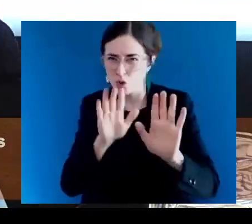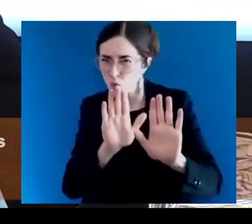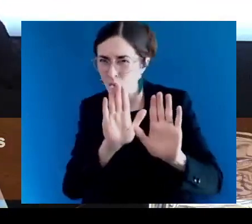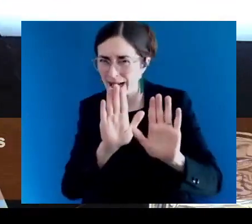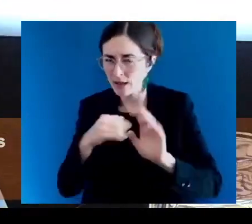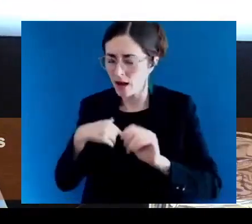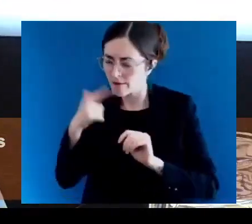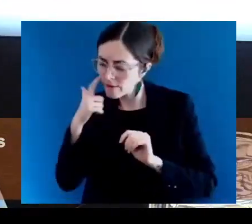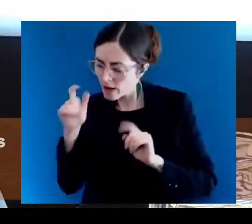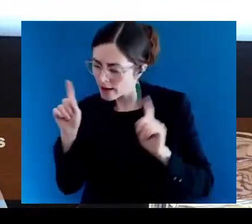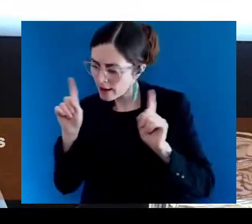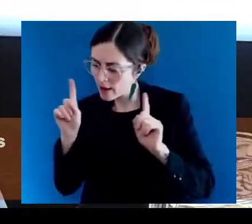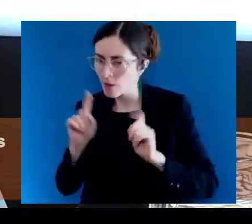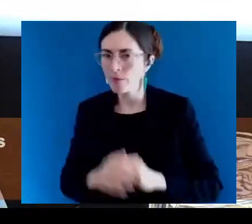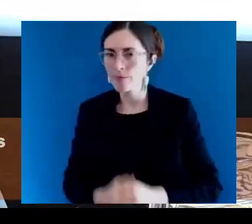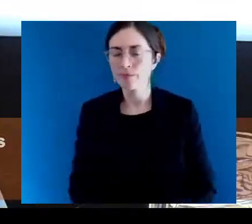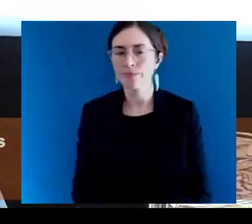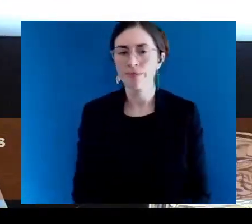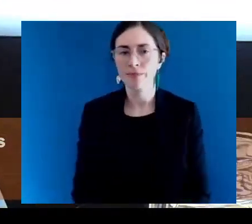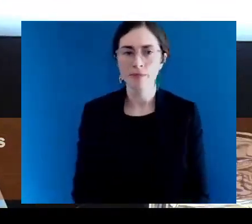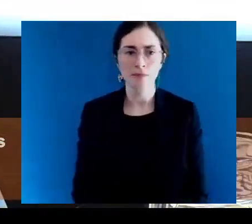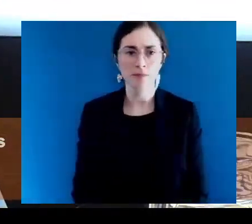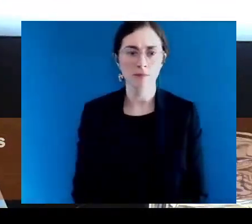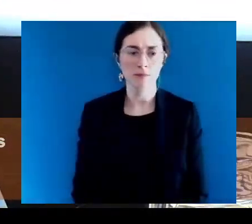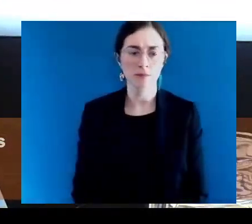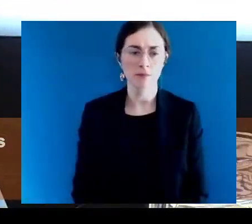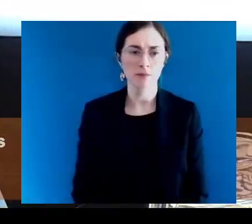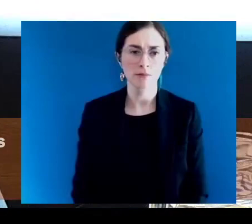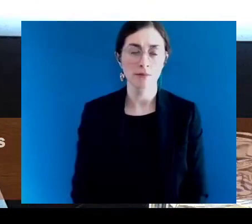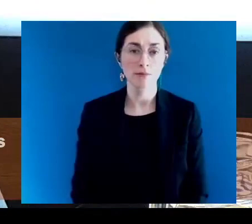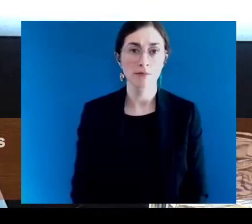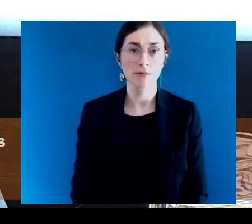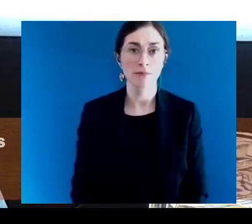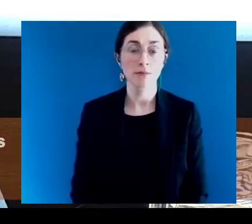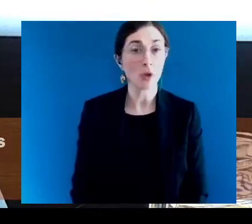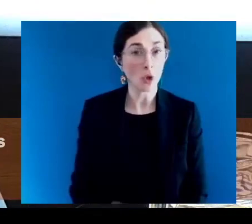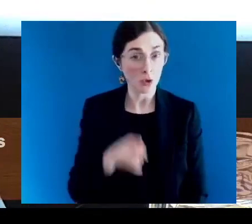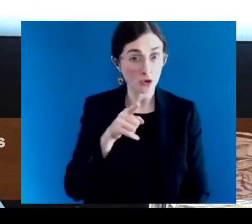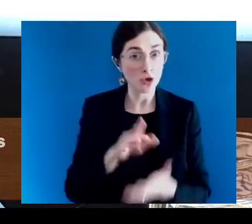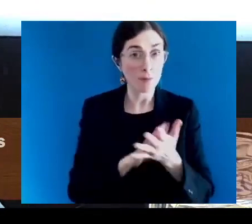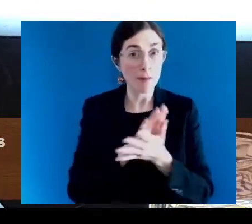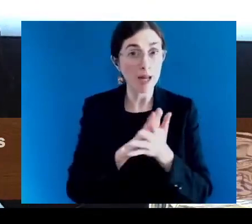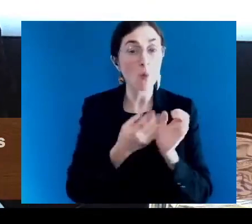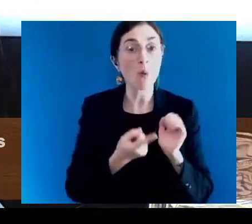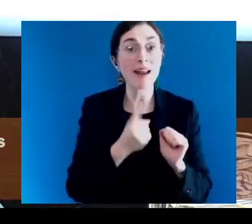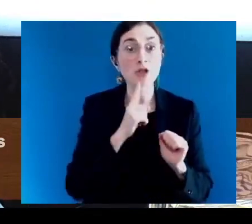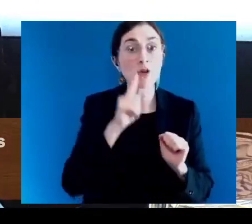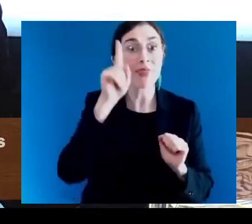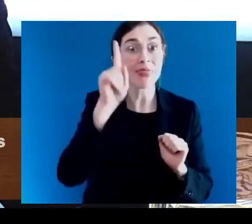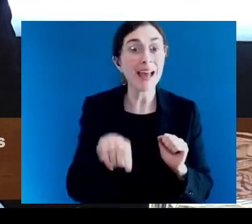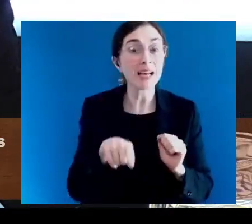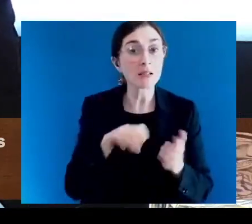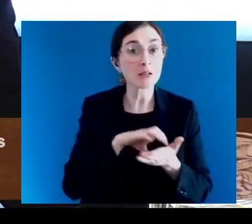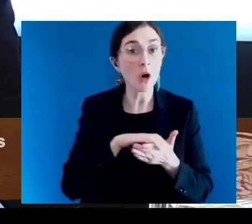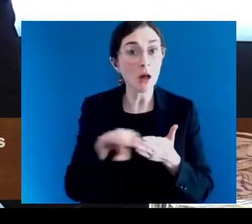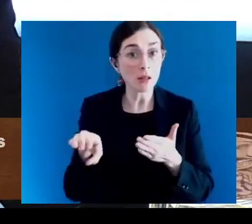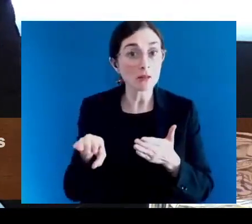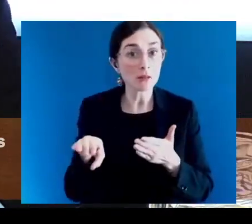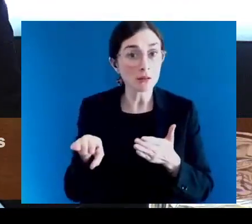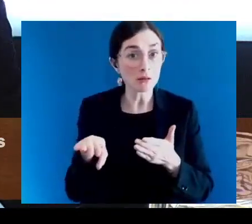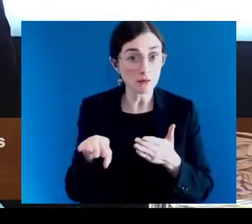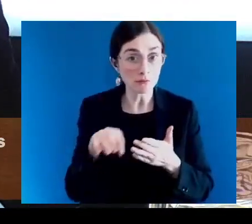that. We're talking about that 100,000. Sorry, Minister. Are we talking about